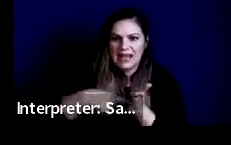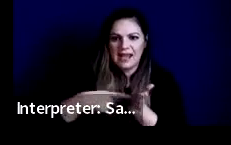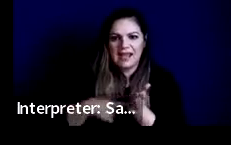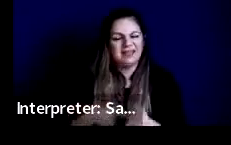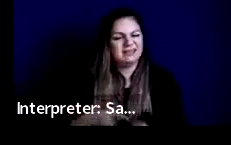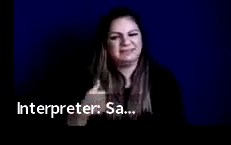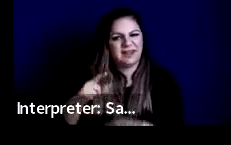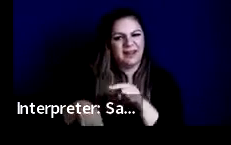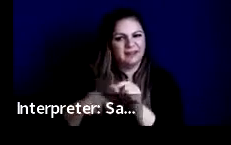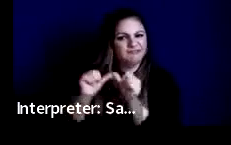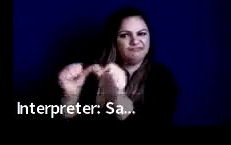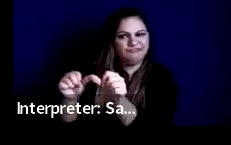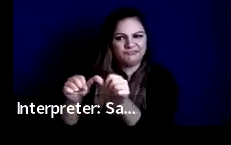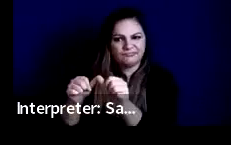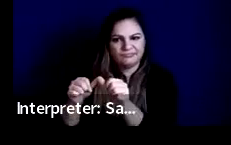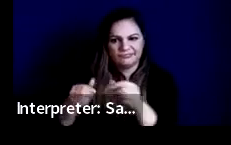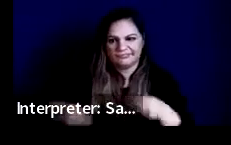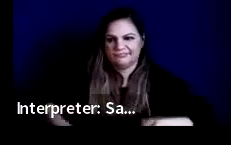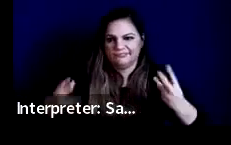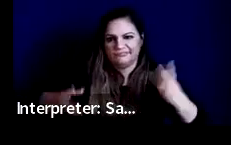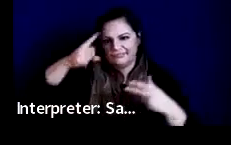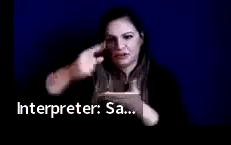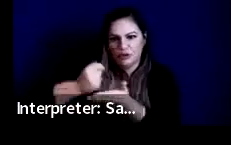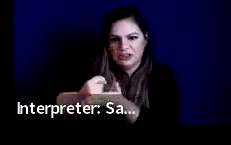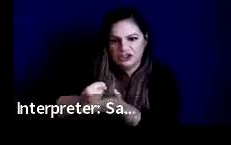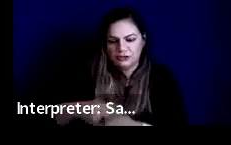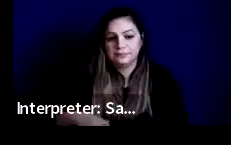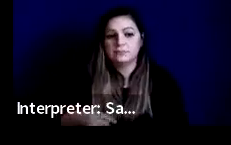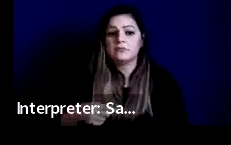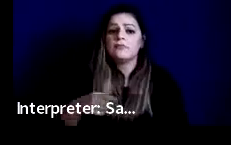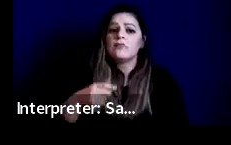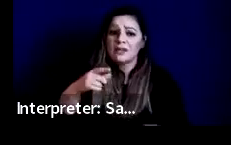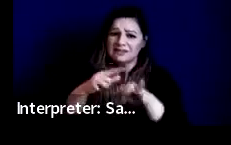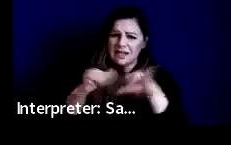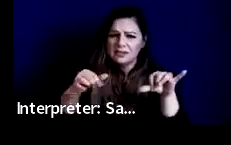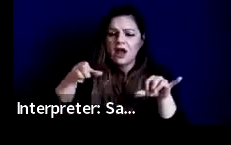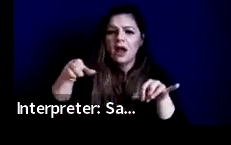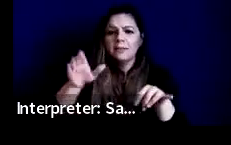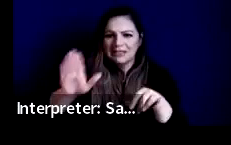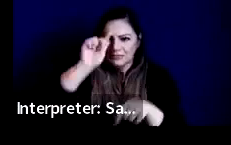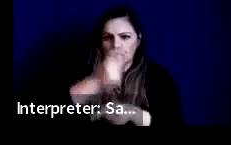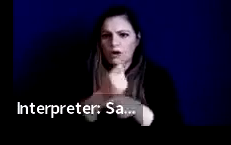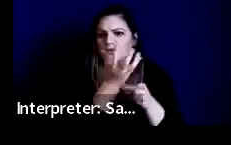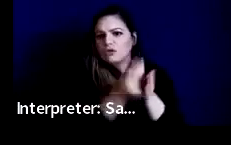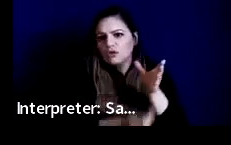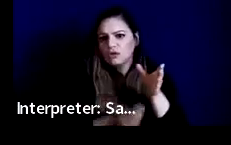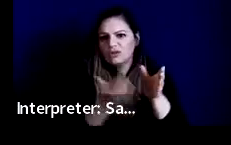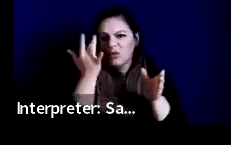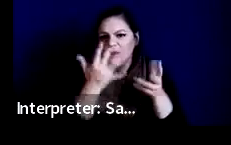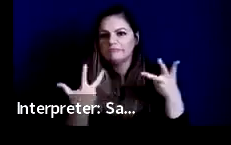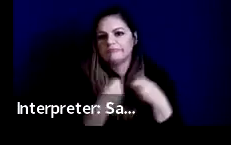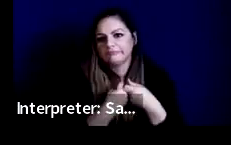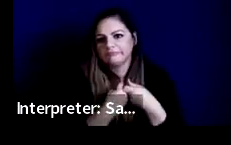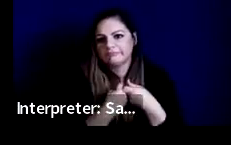tuition. He did lose his brother to a car accident around the same time and found it hard to focus at school. When he's